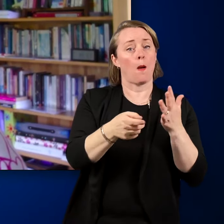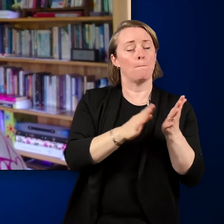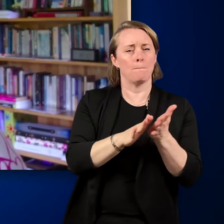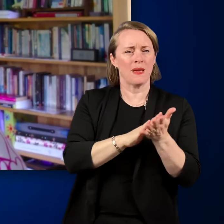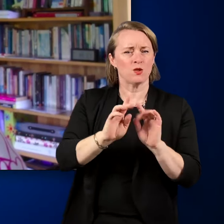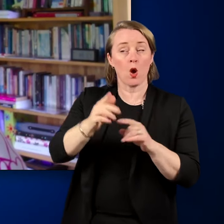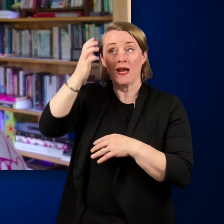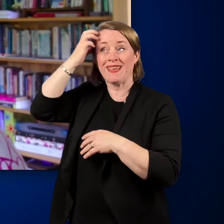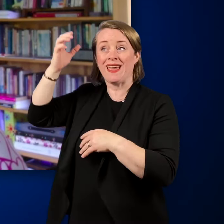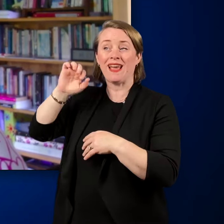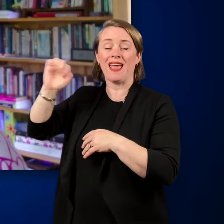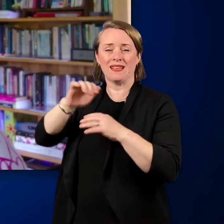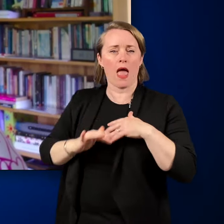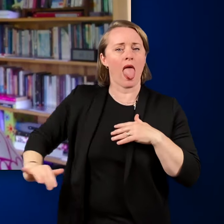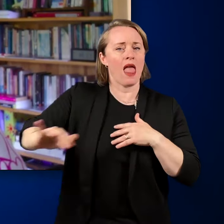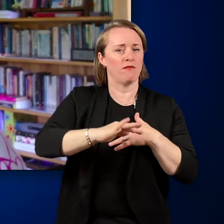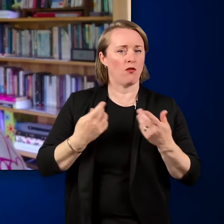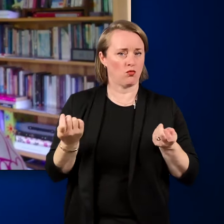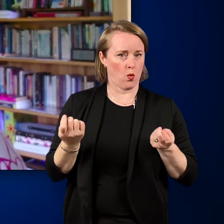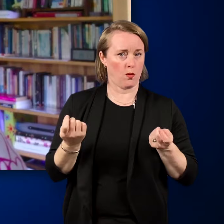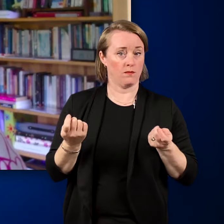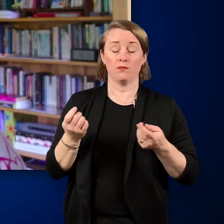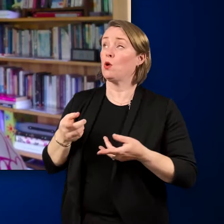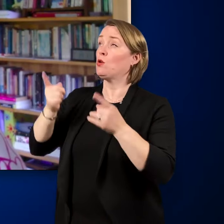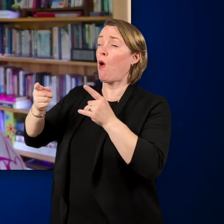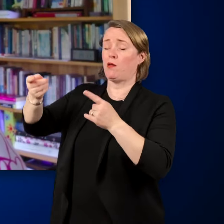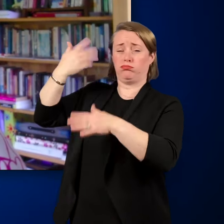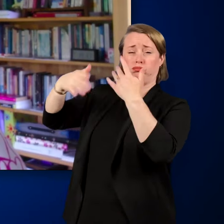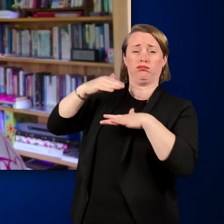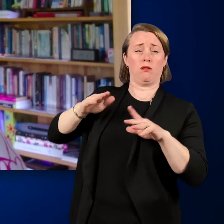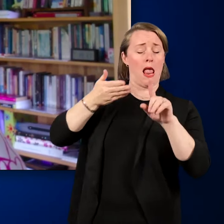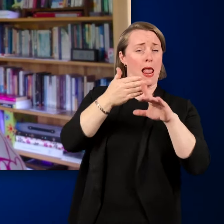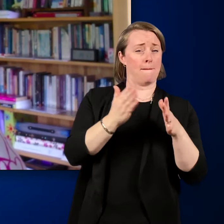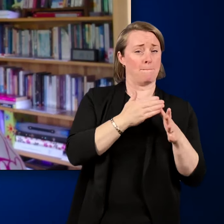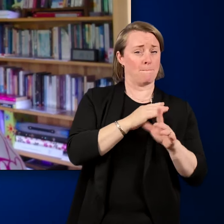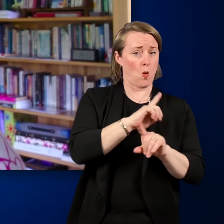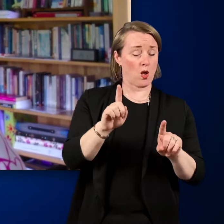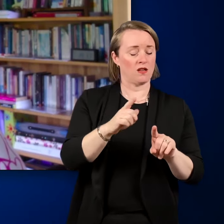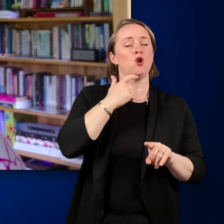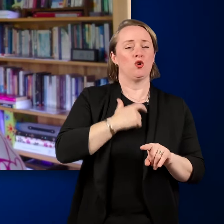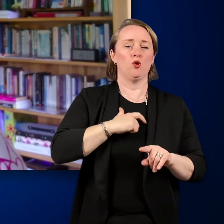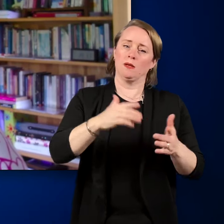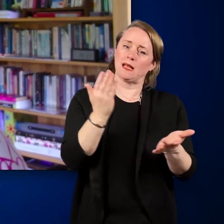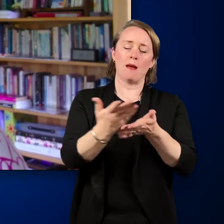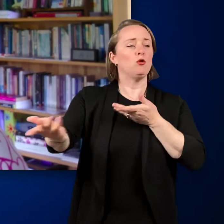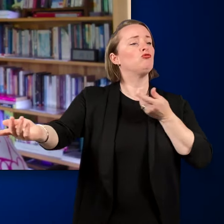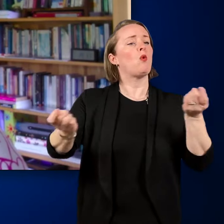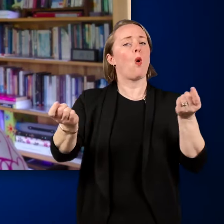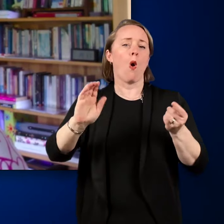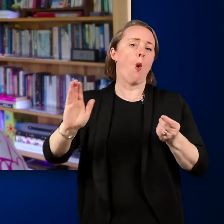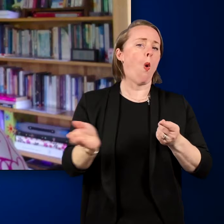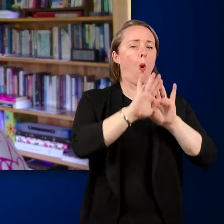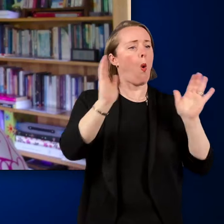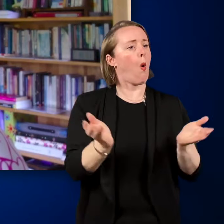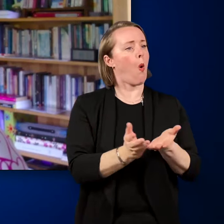dominion. In the original purpose of God, humankind ruled over creation. Now that